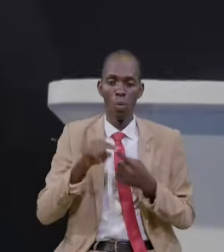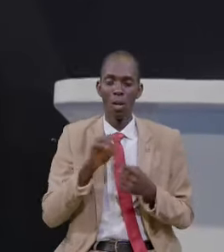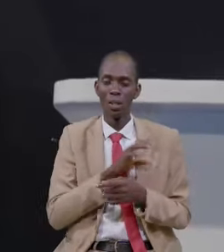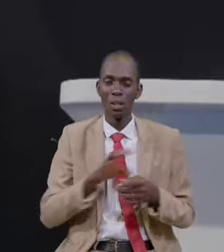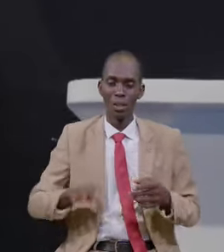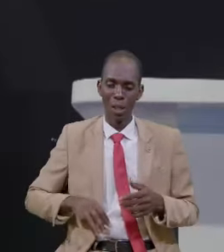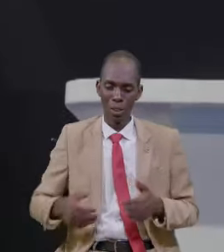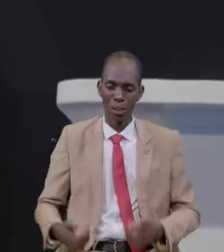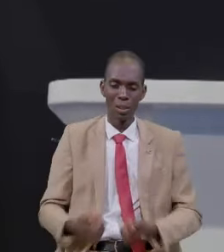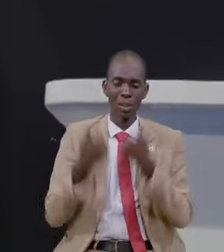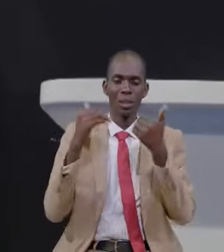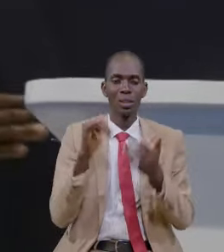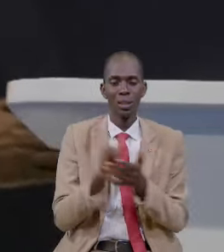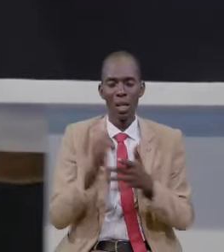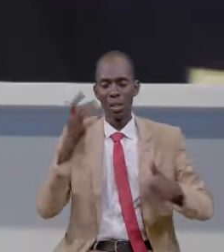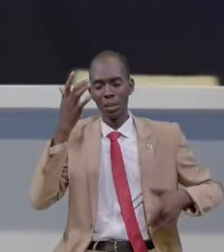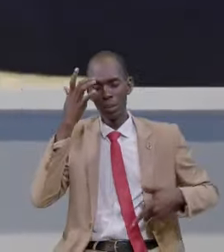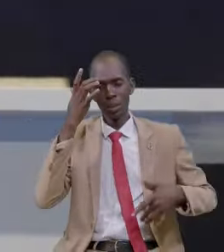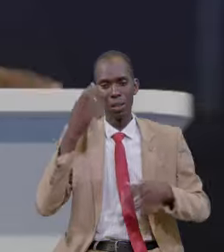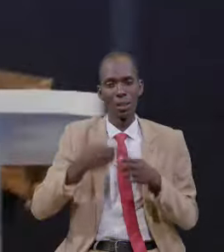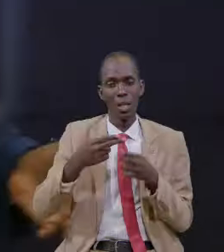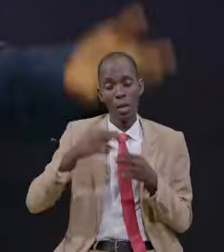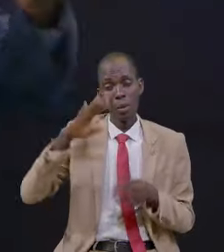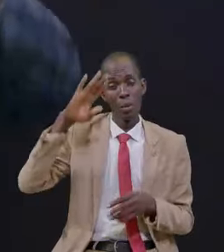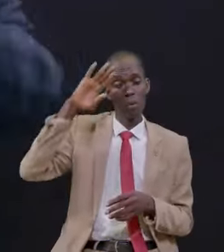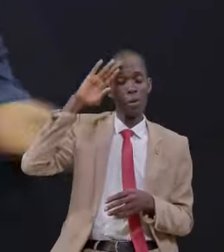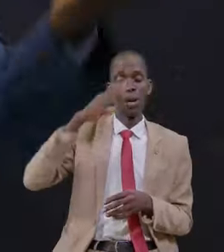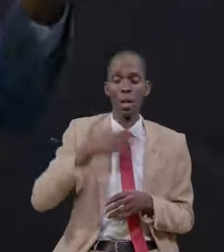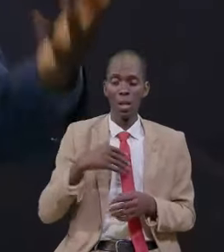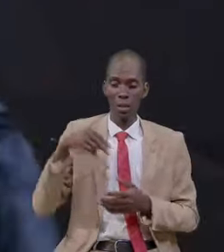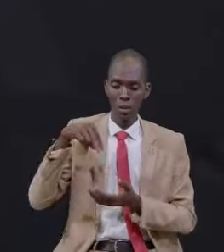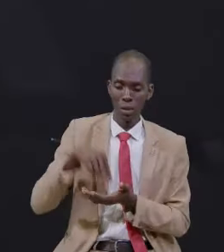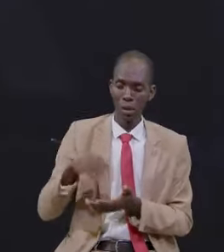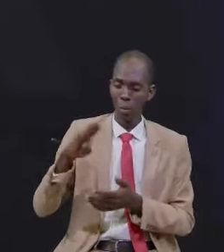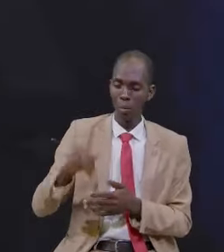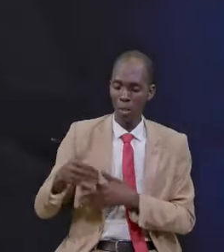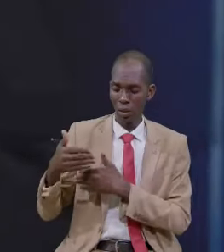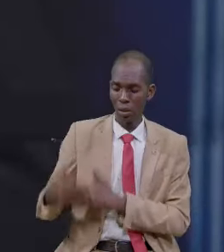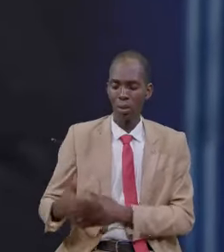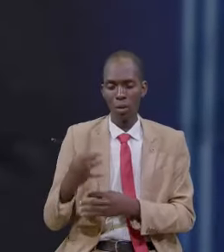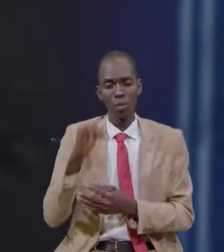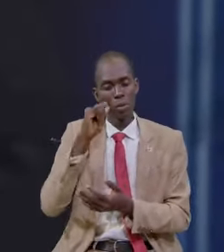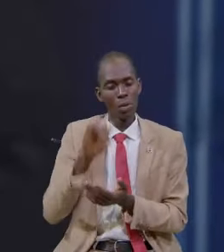that fever, and he stood over her and rebuked the fever.